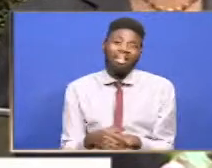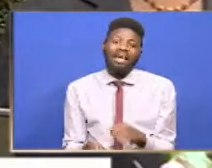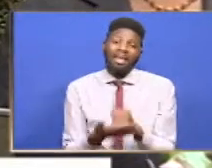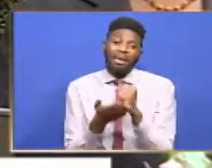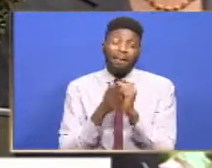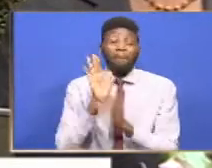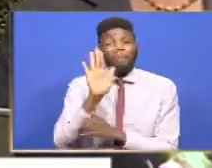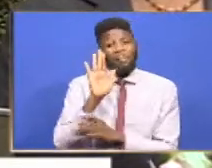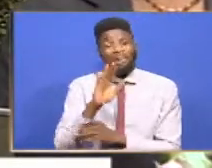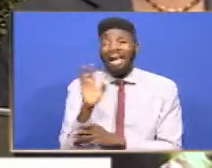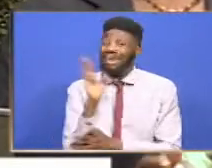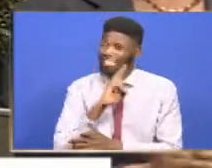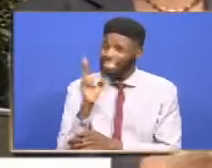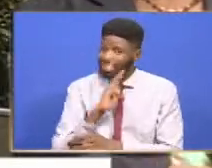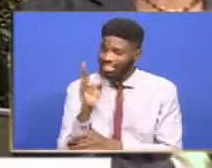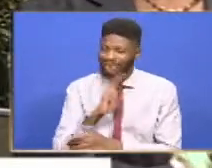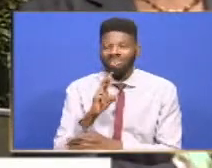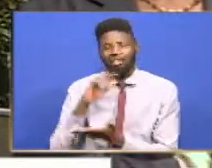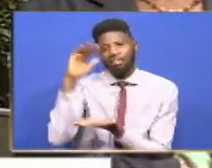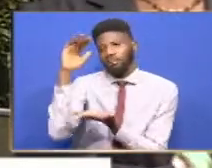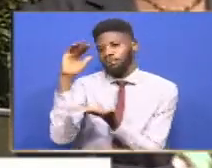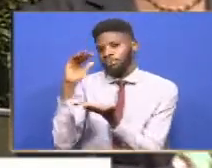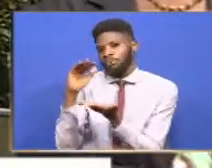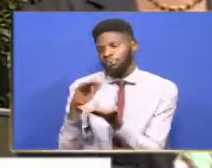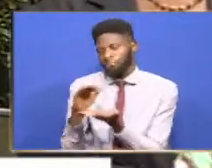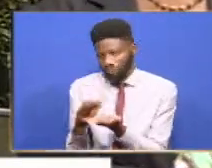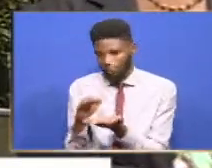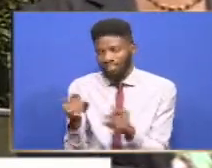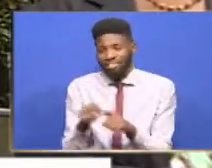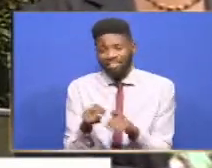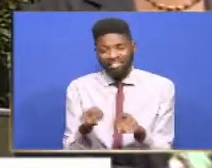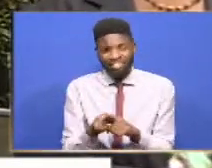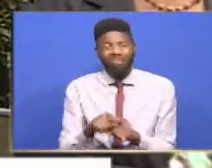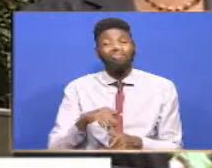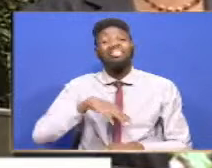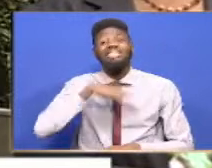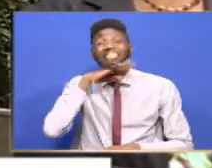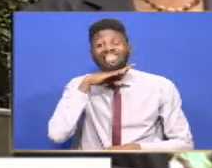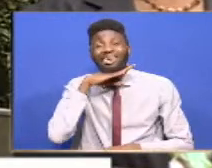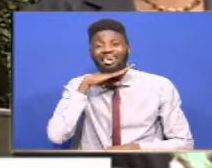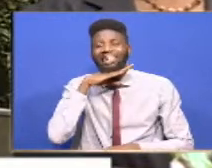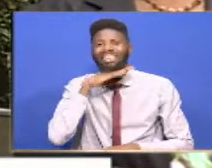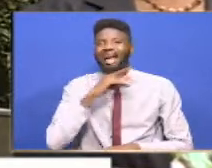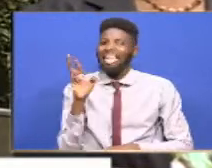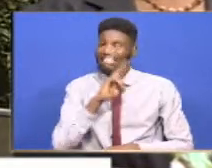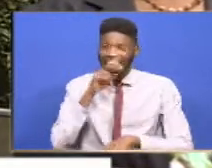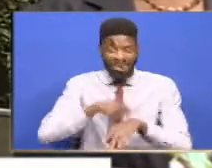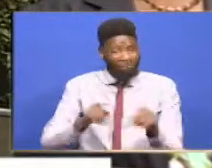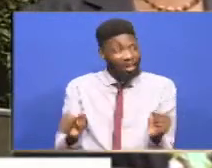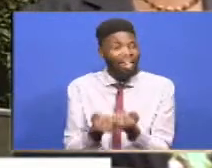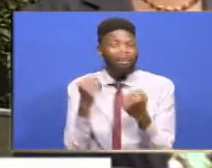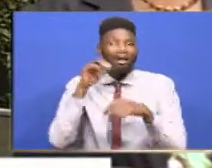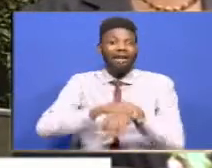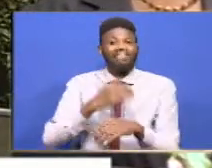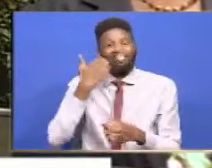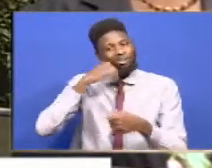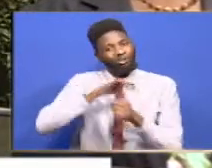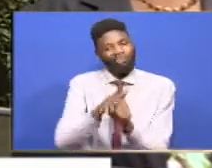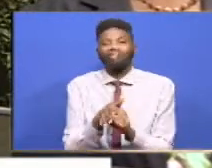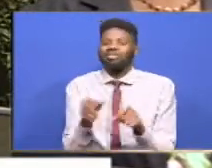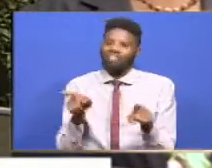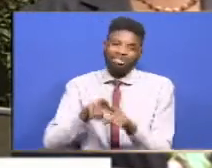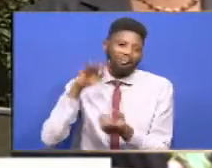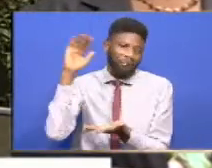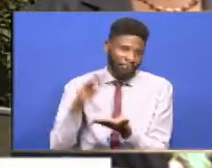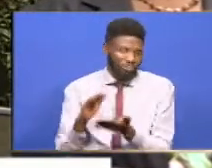exposure much reduced, and therefore risk of death, even if you were to get COVID-19, significantly reduced.